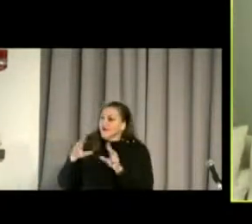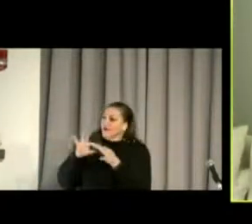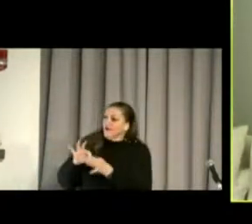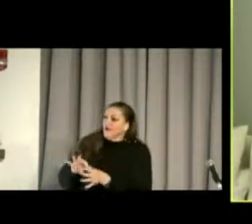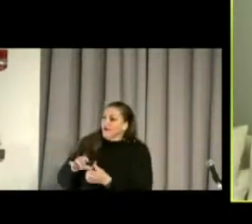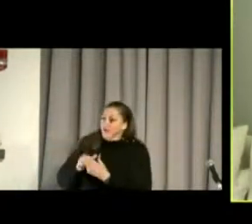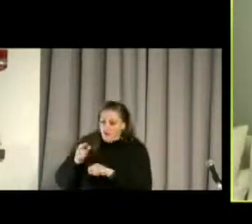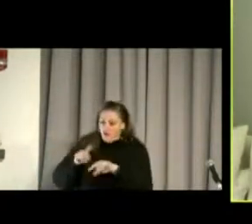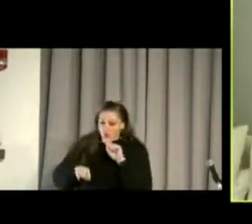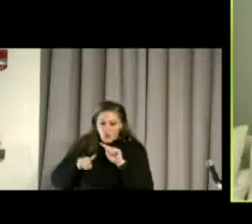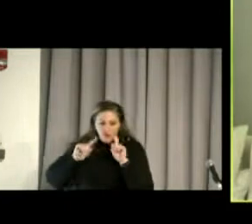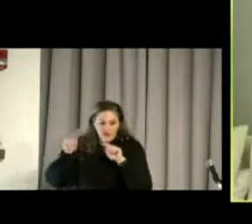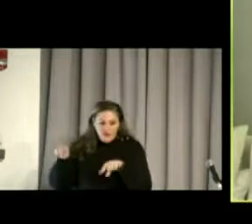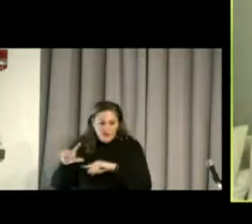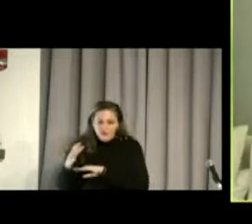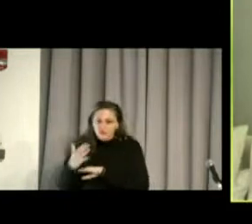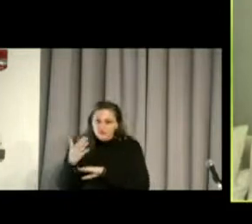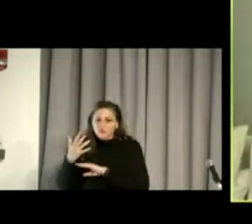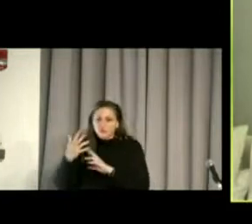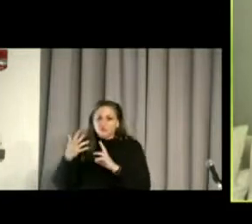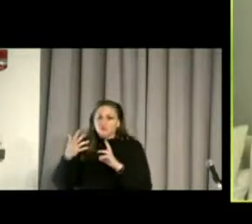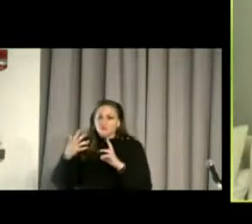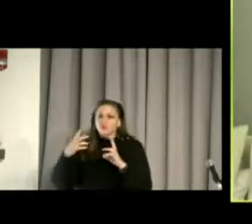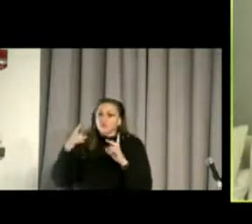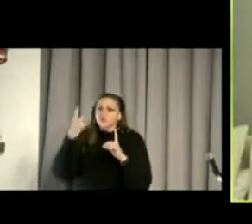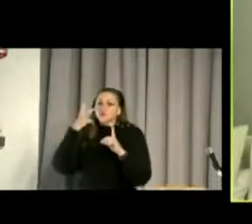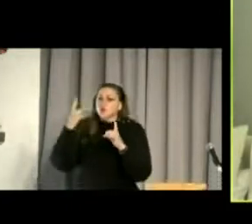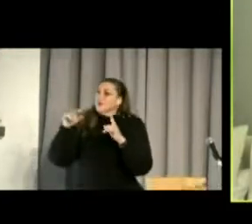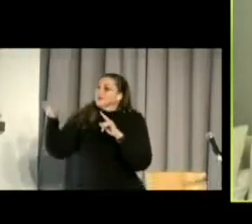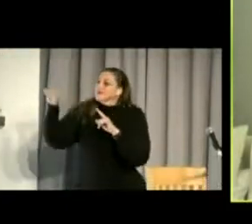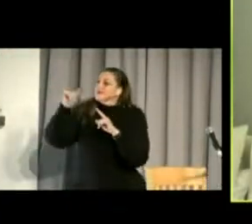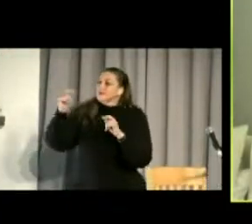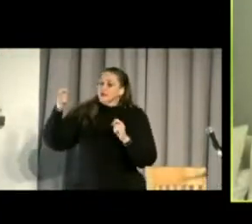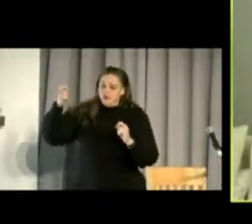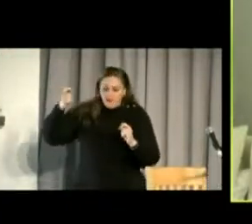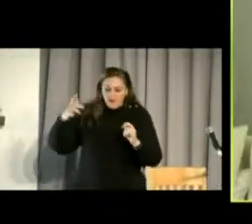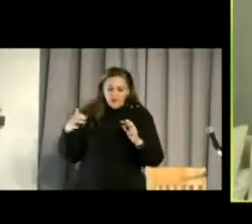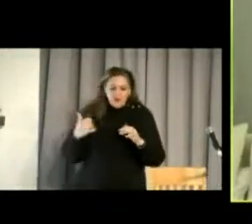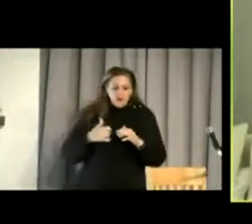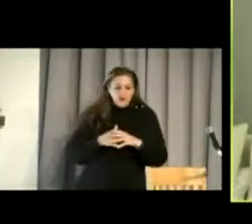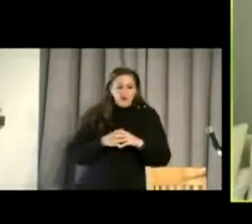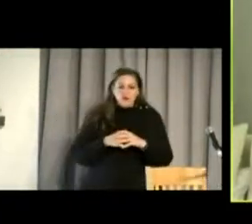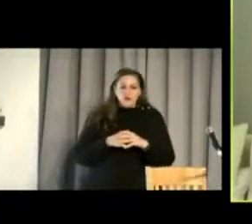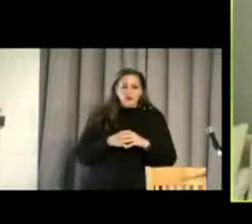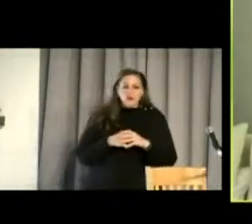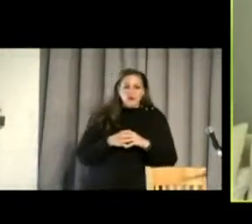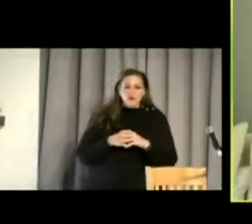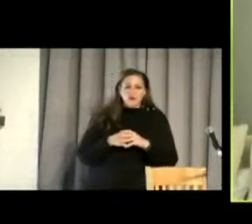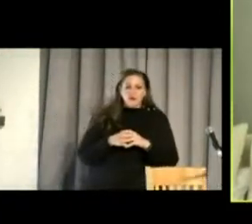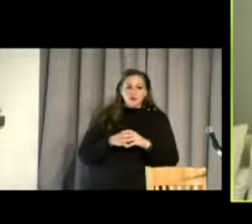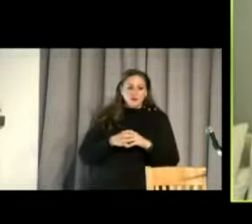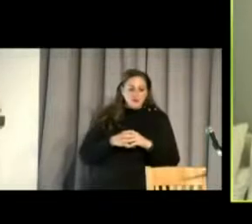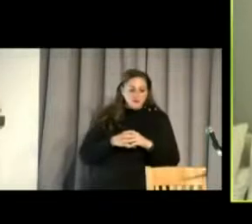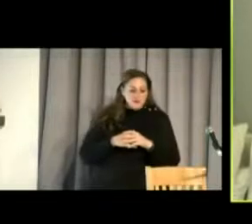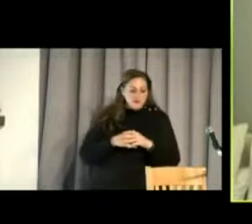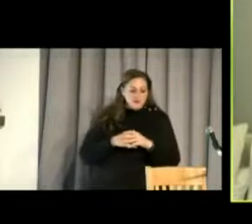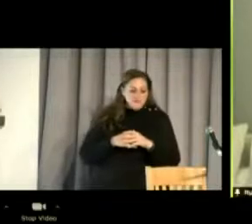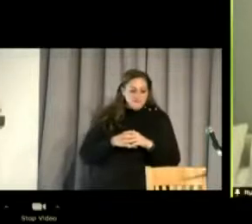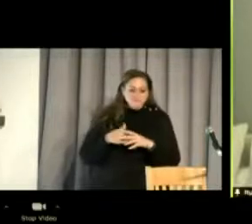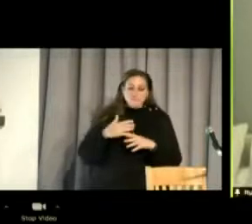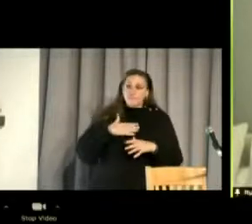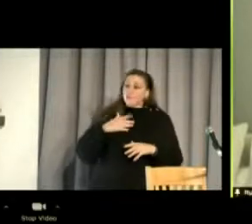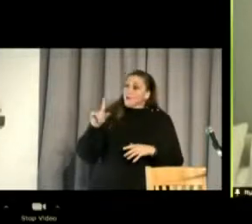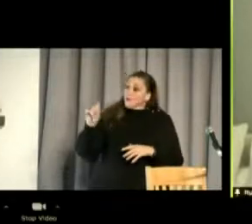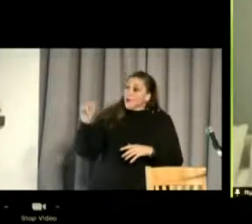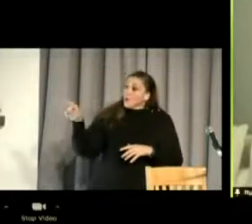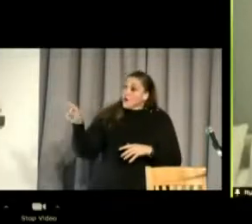is a huge commitment from everybody's side of participation, the witnesses and everybody else present. My question